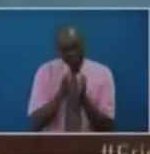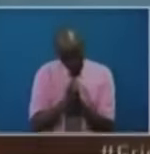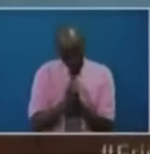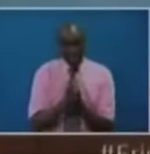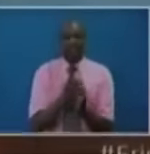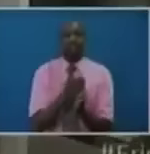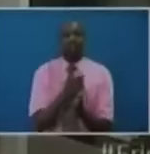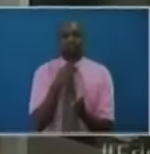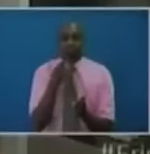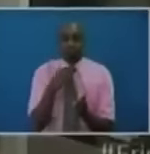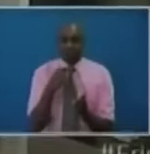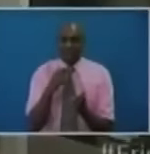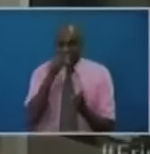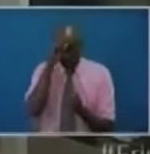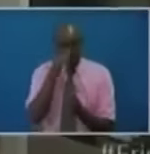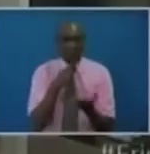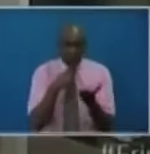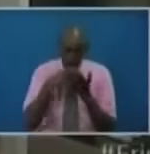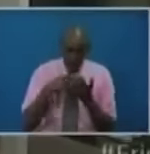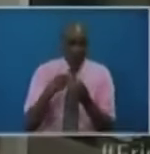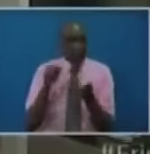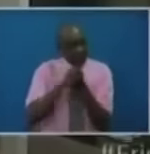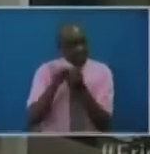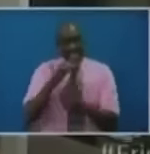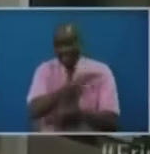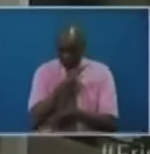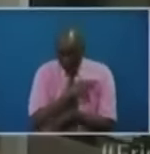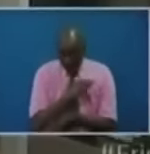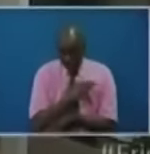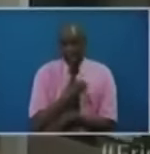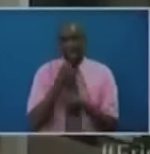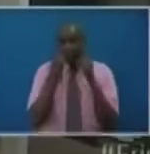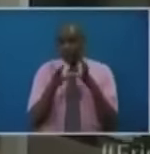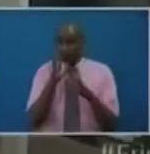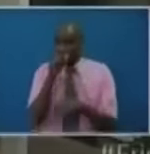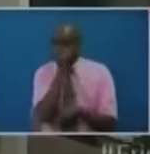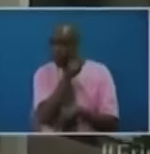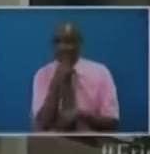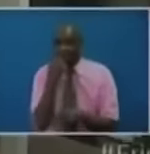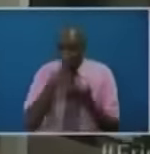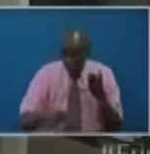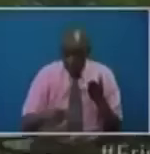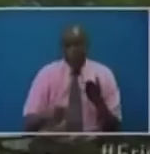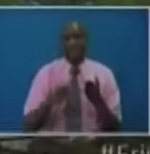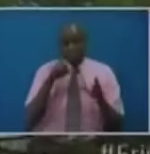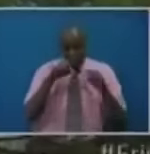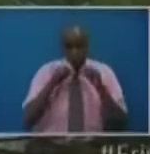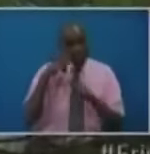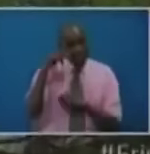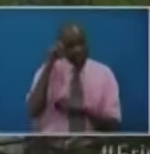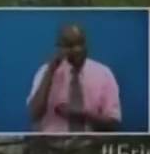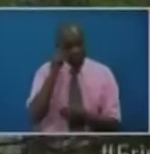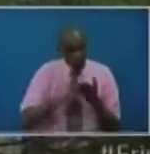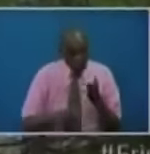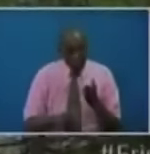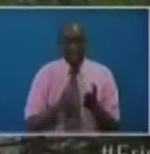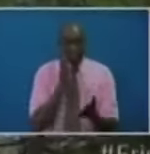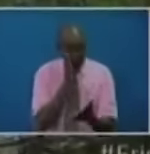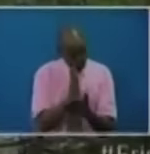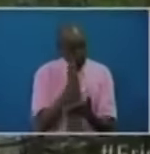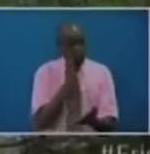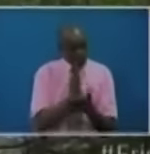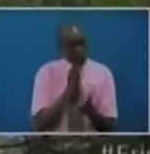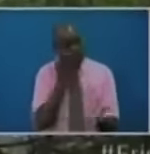in negotiations. By Friday evening, sources close to the negotiations told KTN News that indeed there